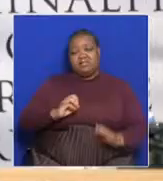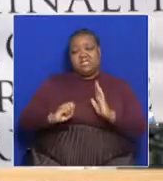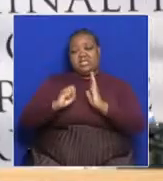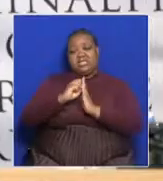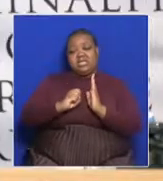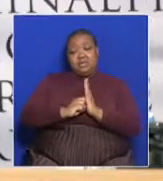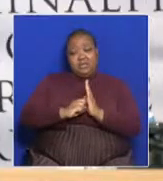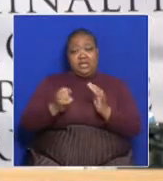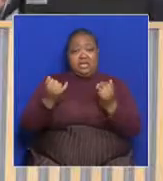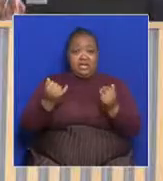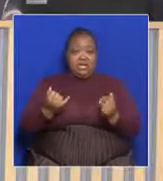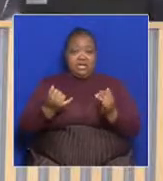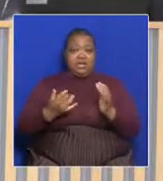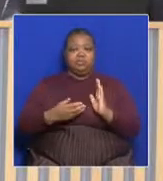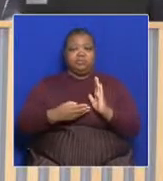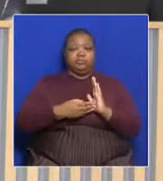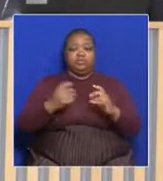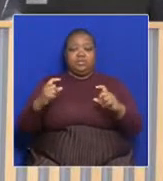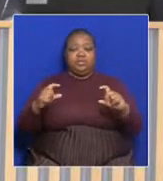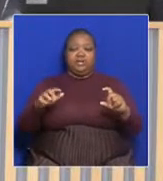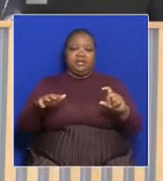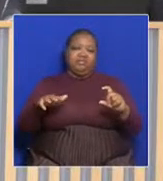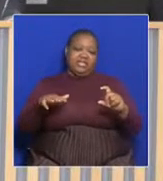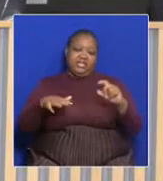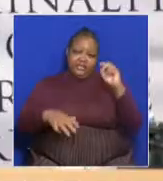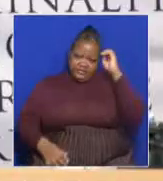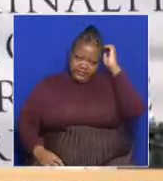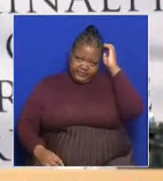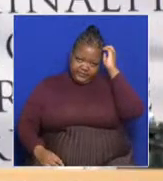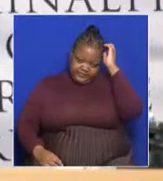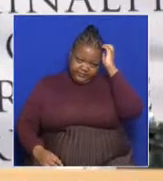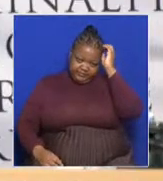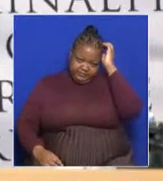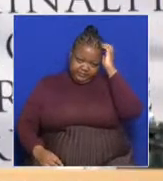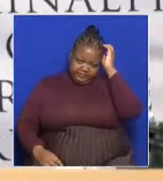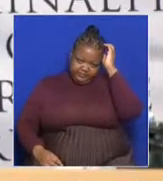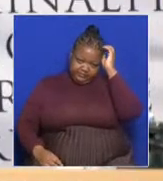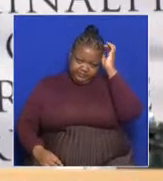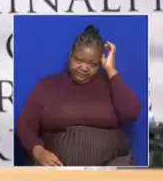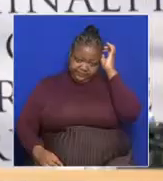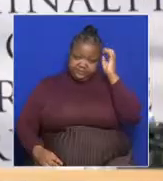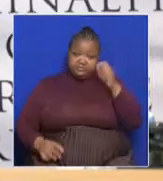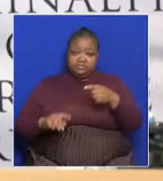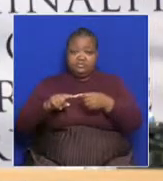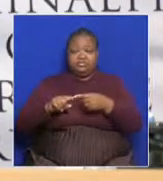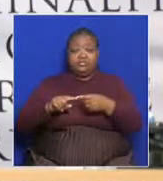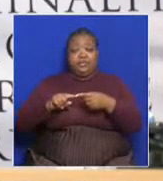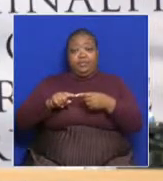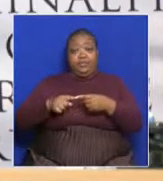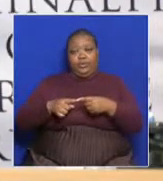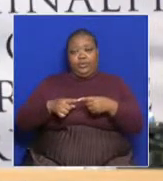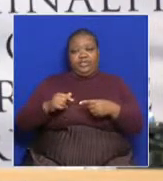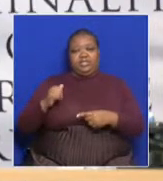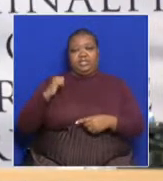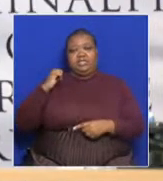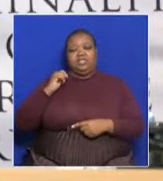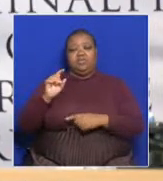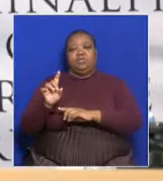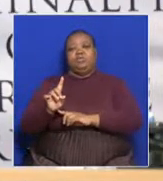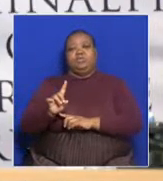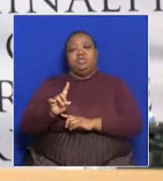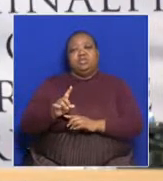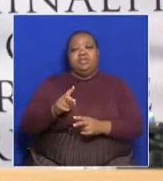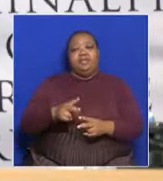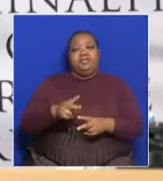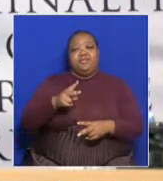it's not the only reason. And the point he wanted to make yesterday is that in finalizing his statement for